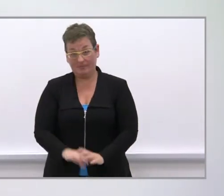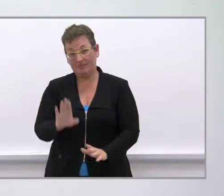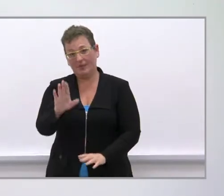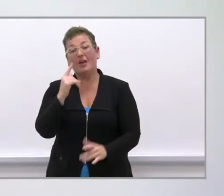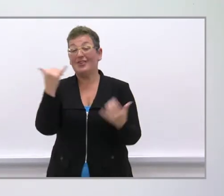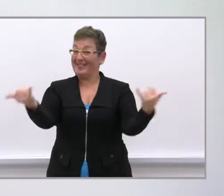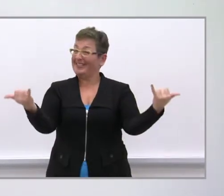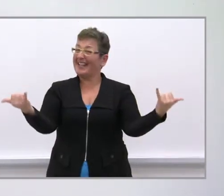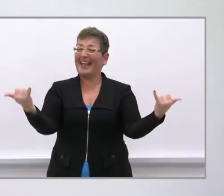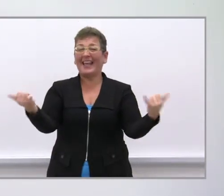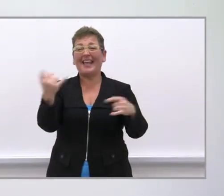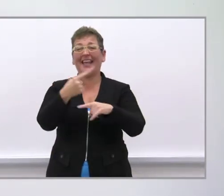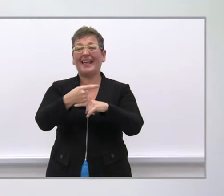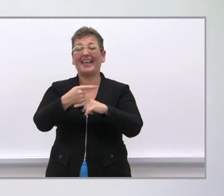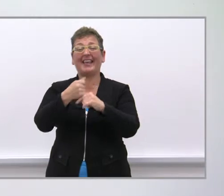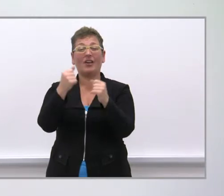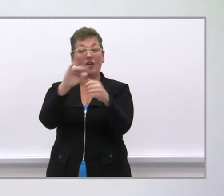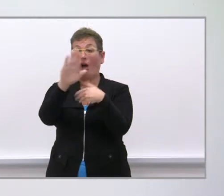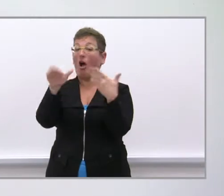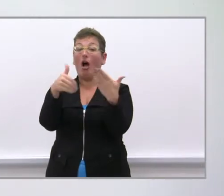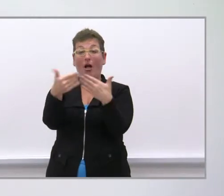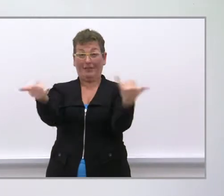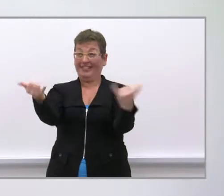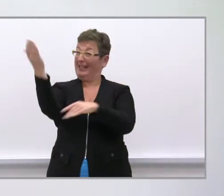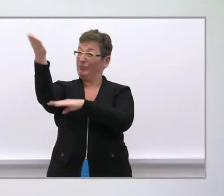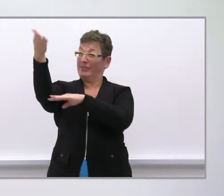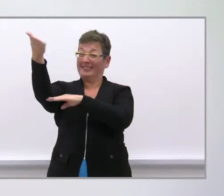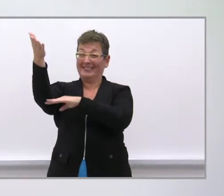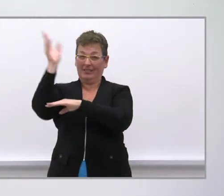All of today is going to go up on the website.